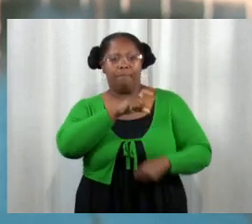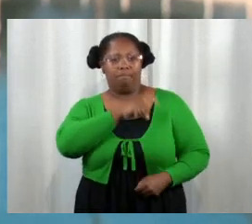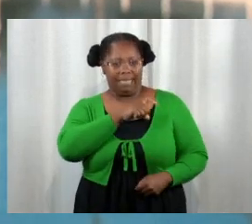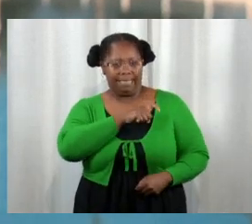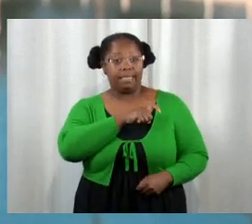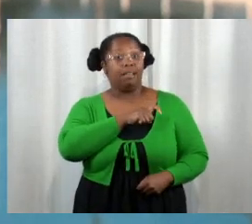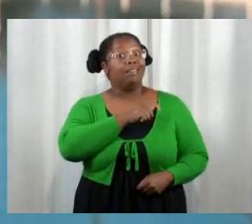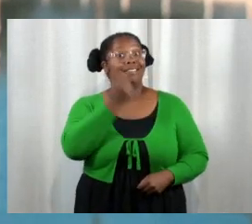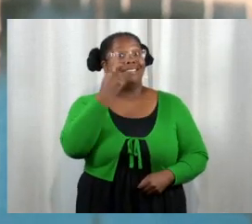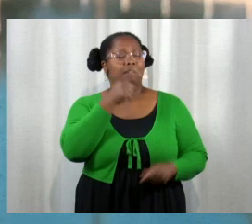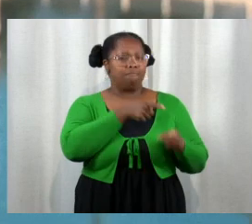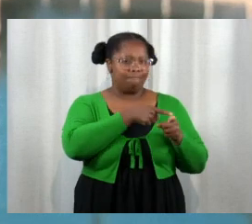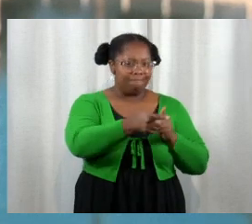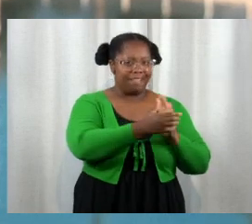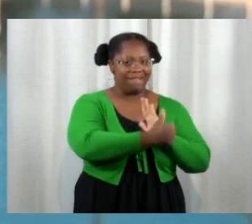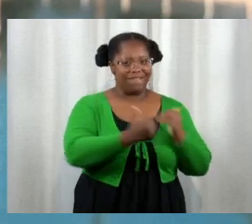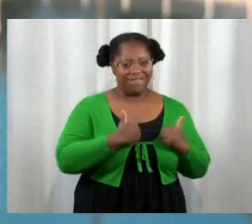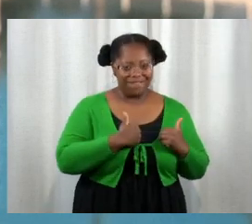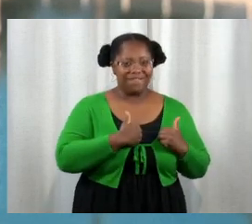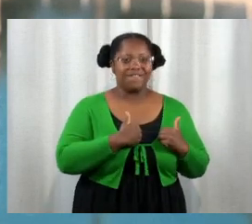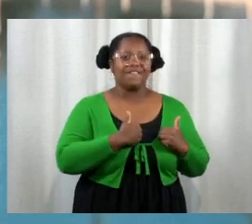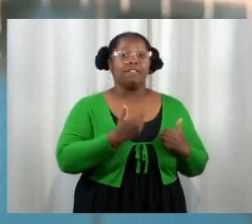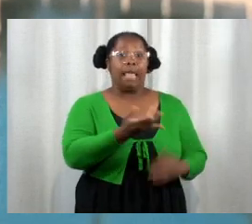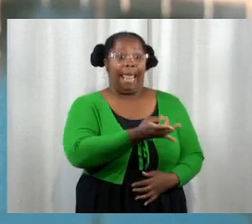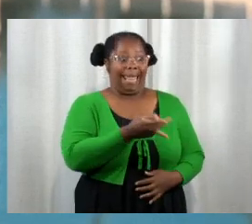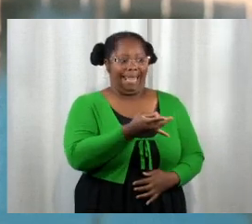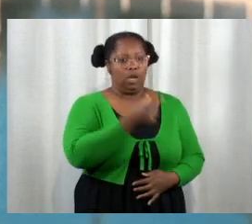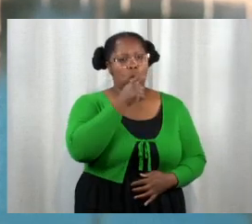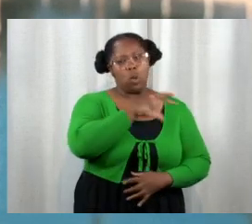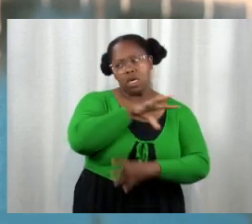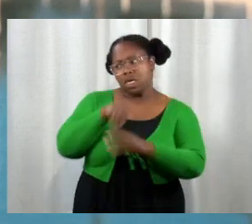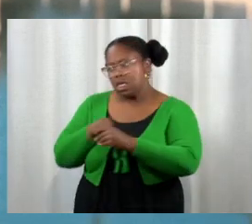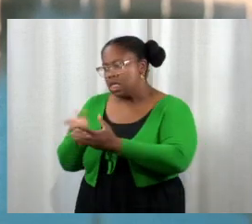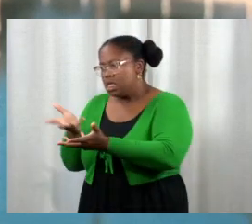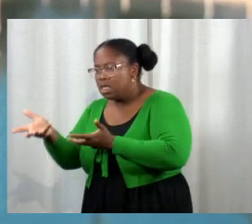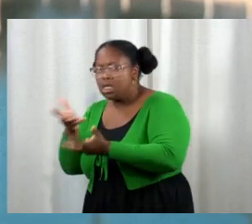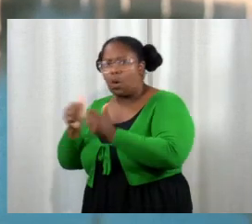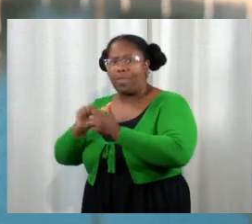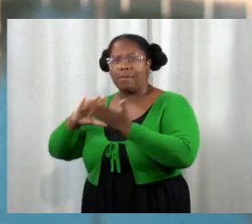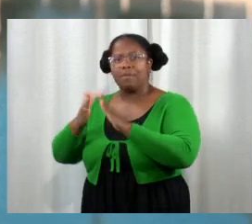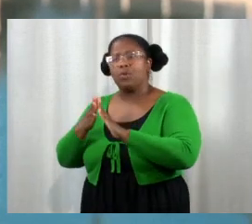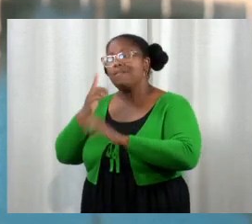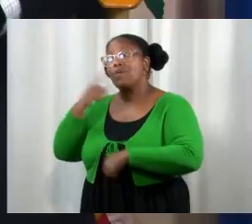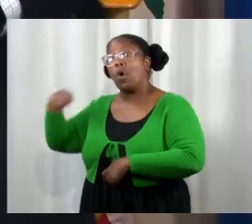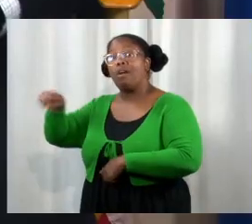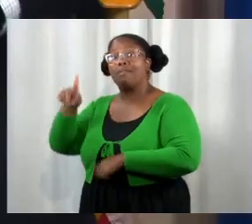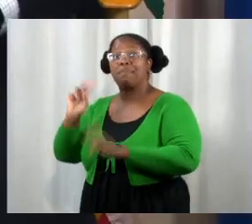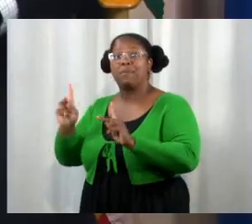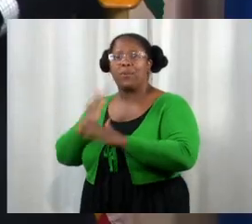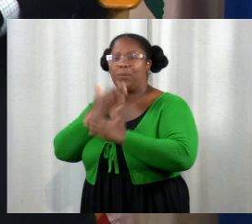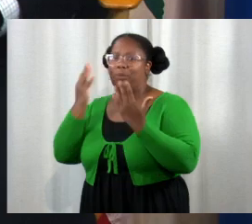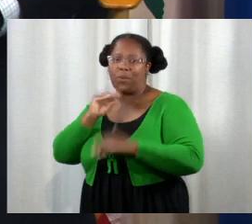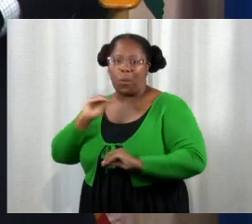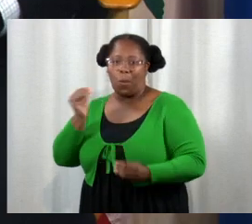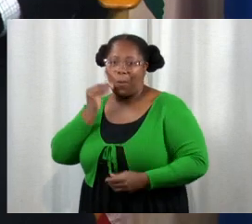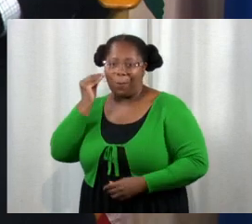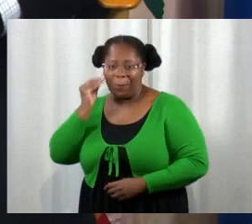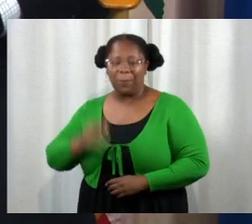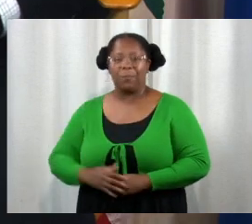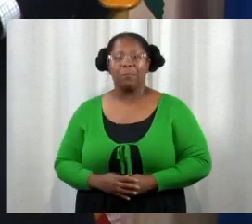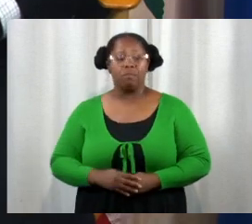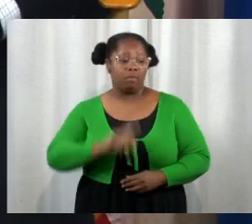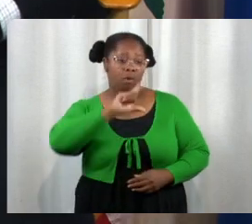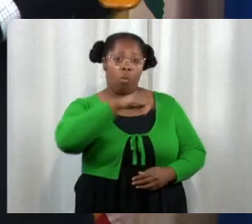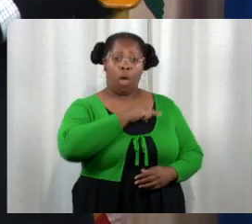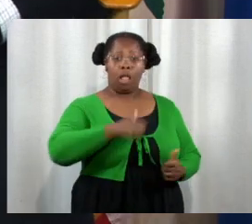skills that engage or for engaging with our community and building a rapport with our unhoused community. Our Quality of